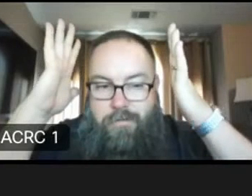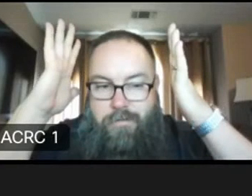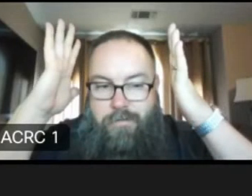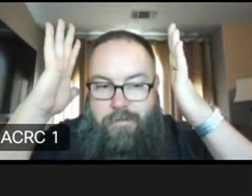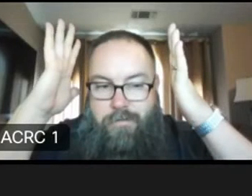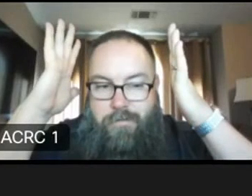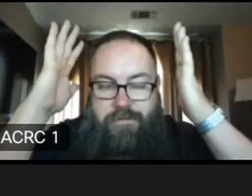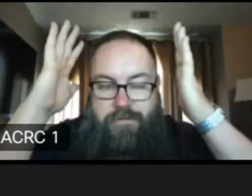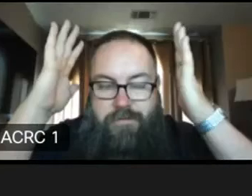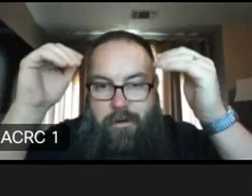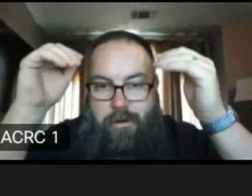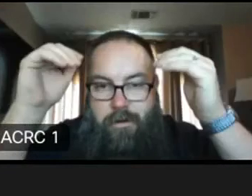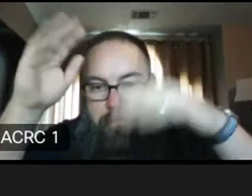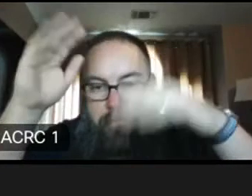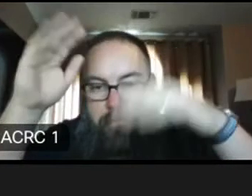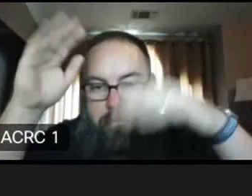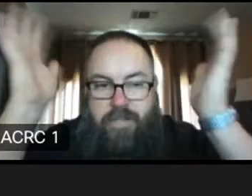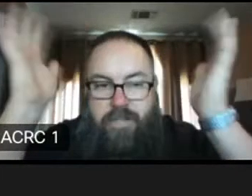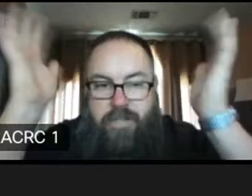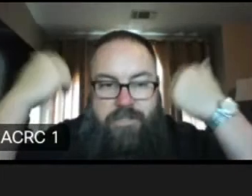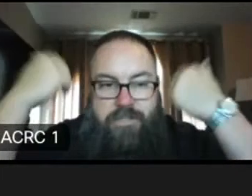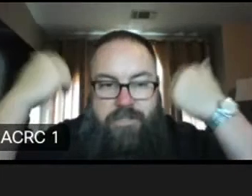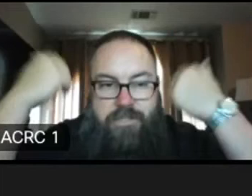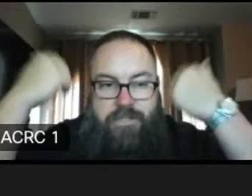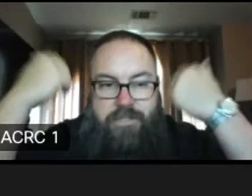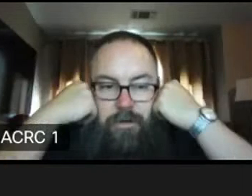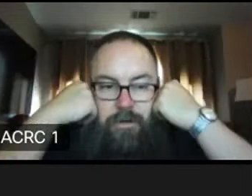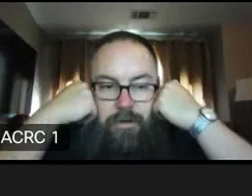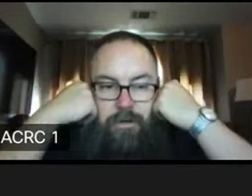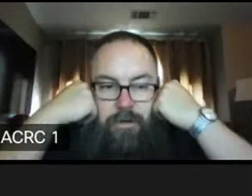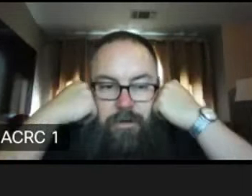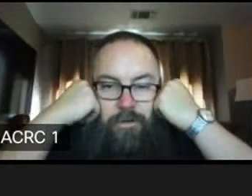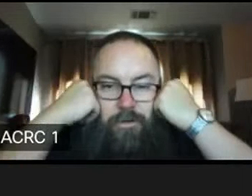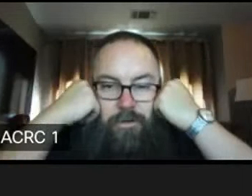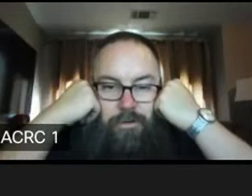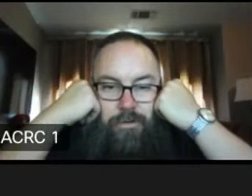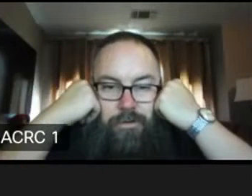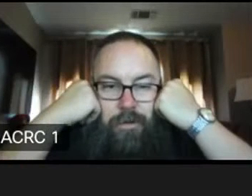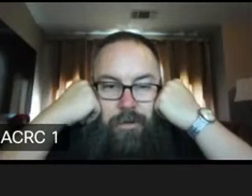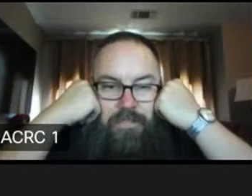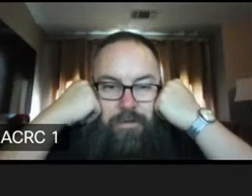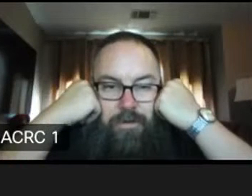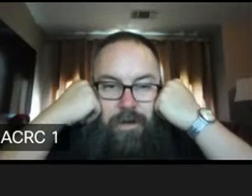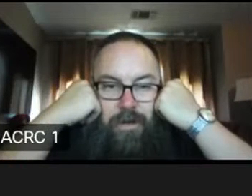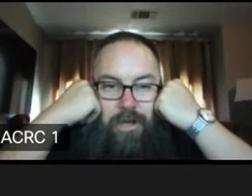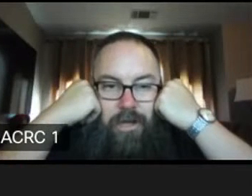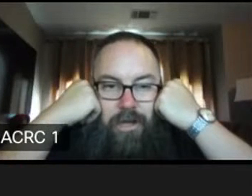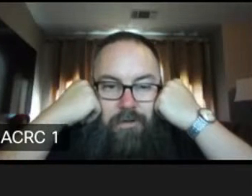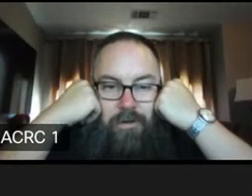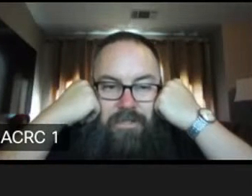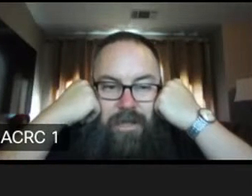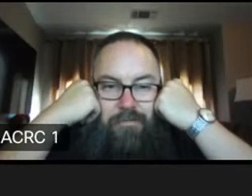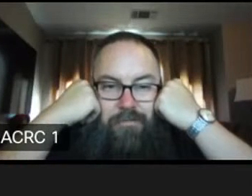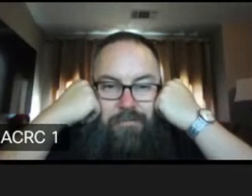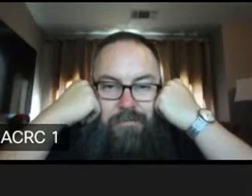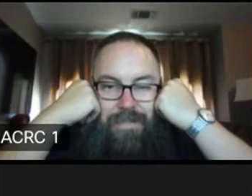our languages that are like our most common languages for our regional center for you to do a little checkbox as to whether or not you have